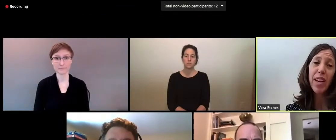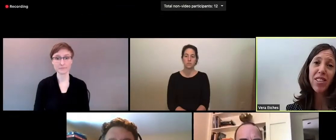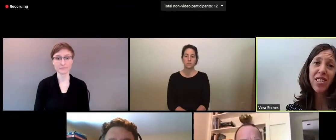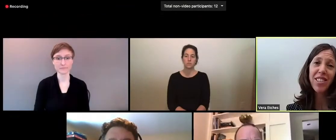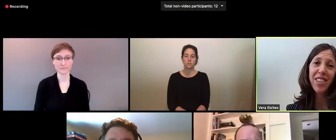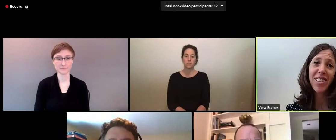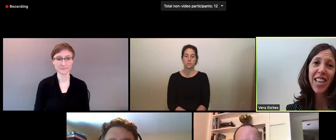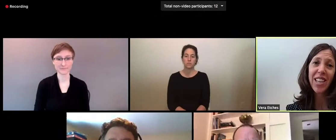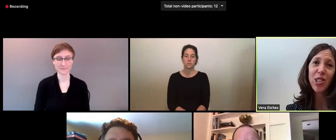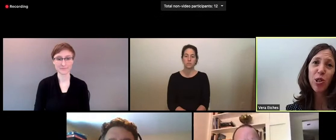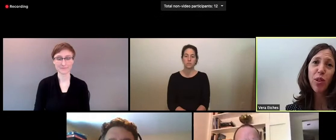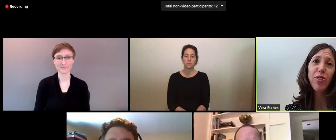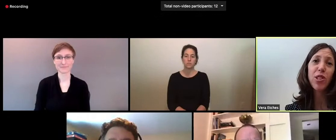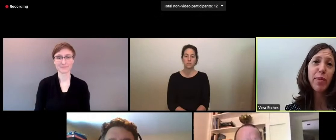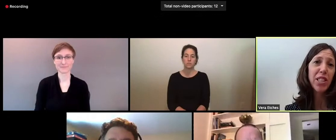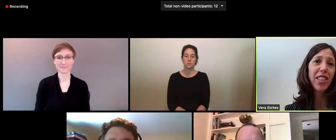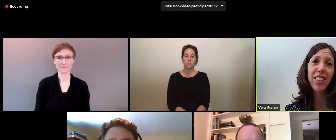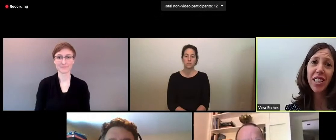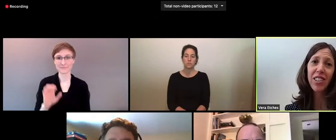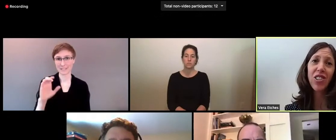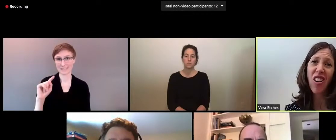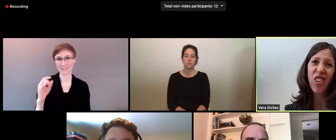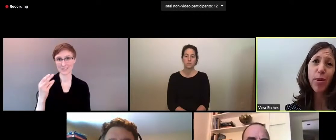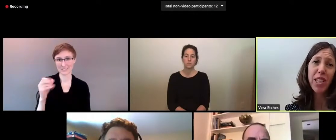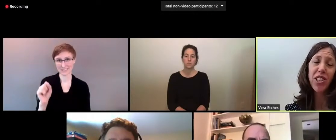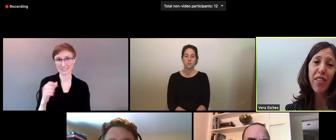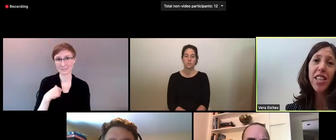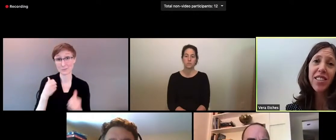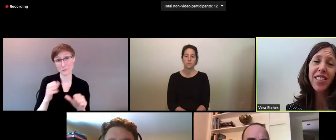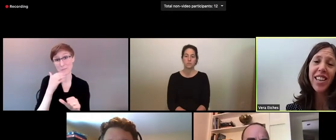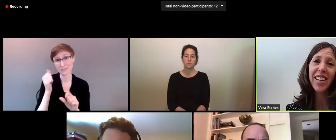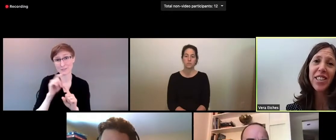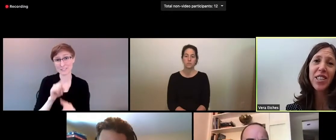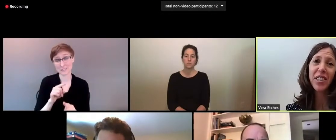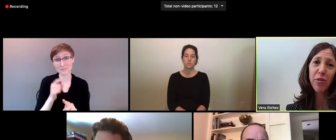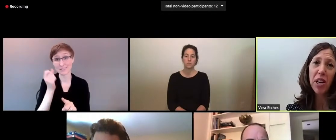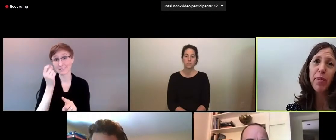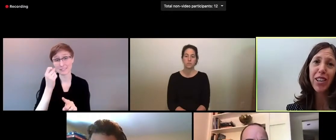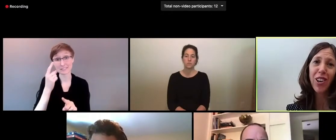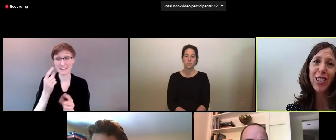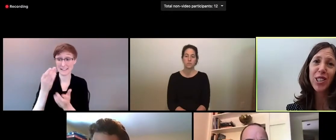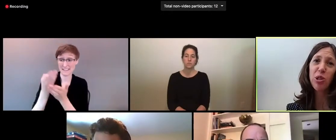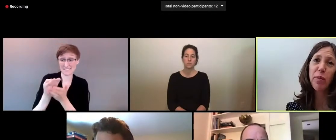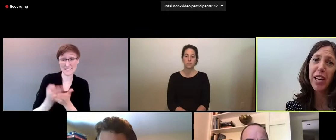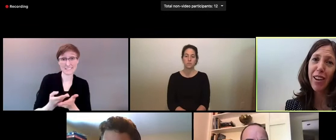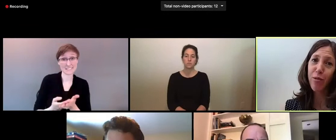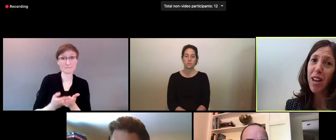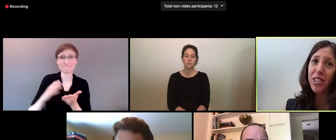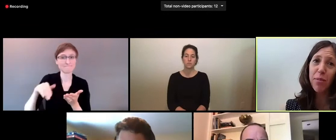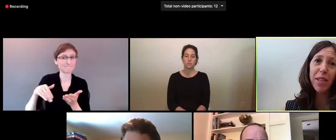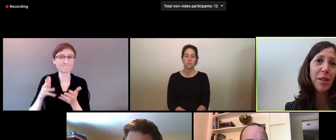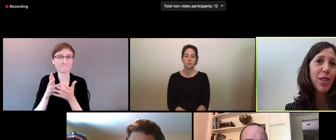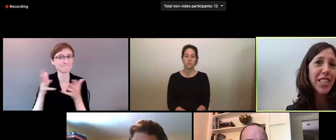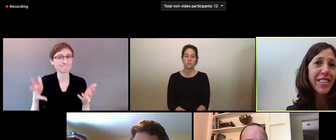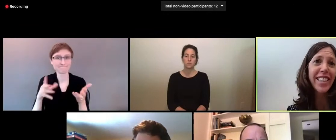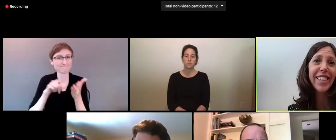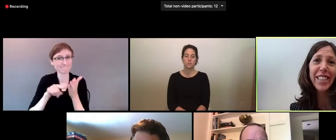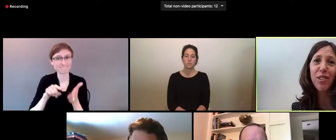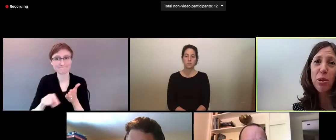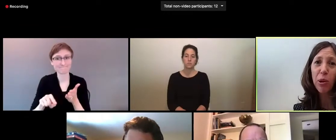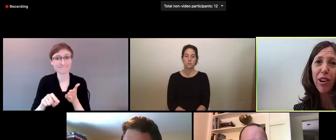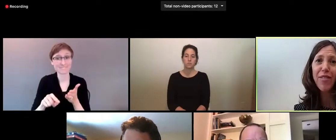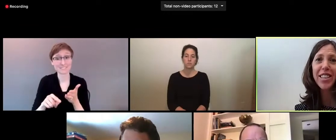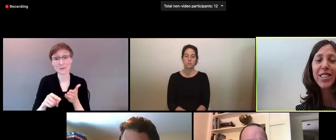I'll do my best to answer where there's basically not very much evidence, and I'll invite my colleagues who might have read something